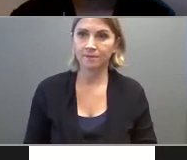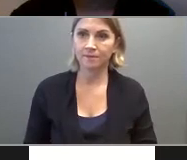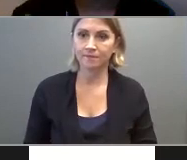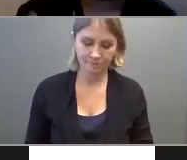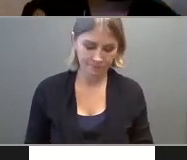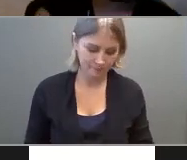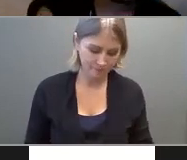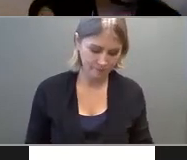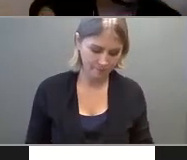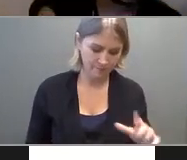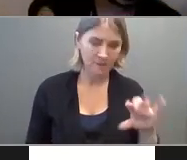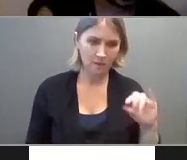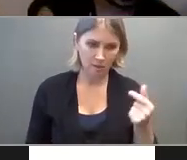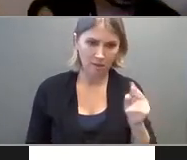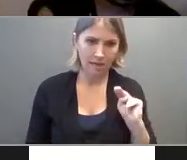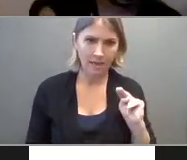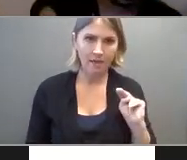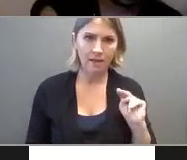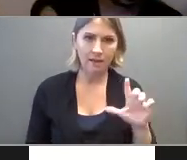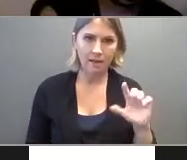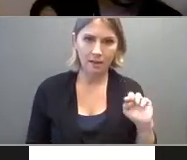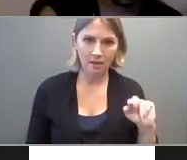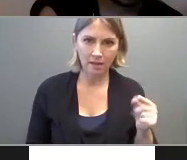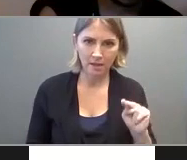I see log n, I see 2 n log n's.